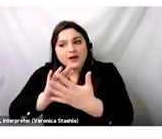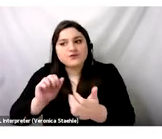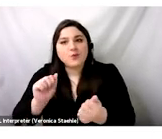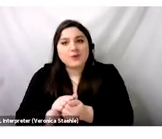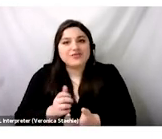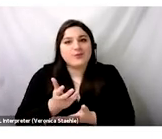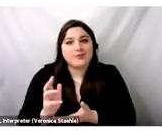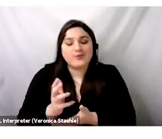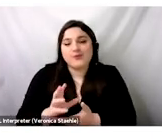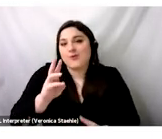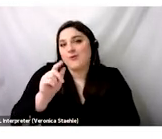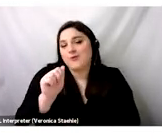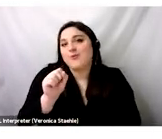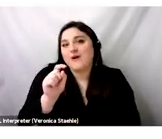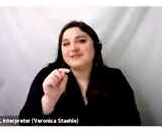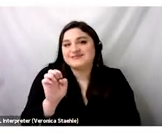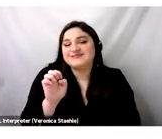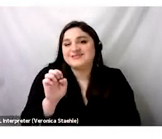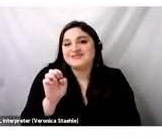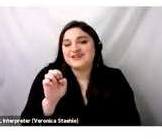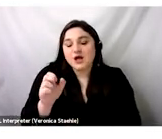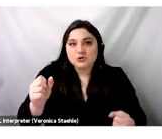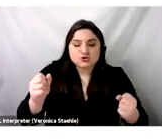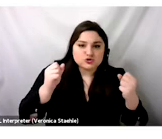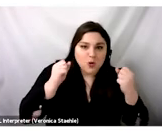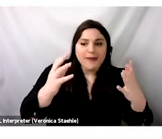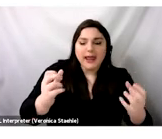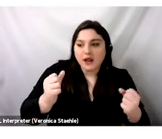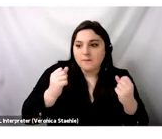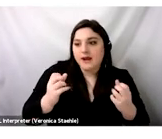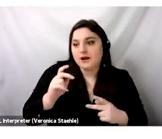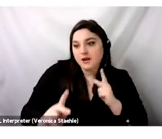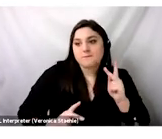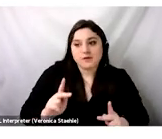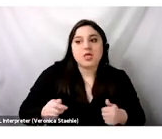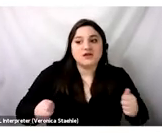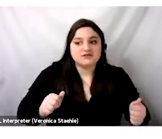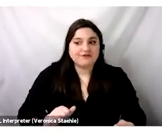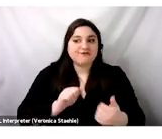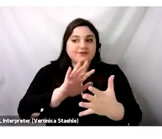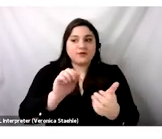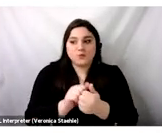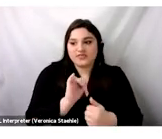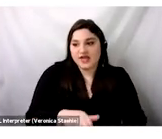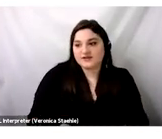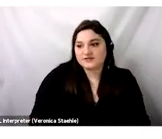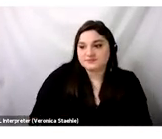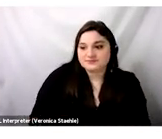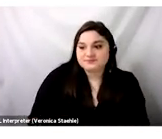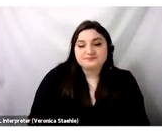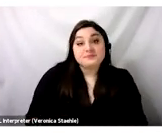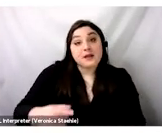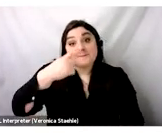And I think it's so important to highlight these people, because our problem would be like totally magnified without